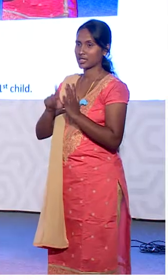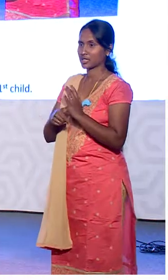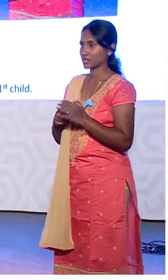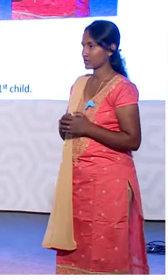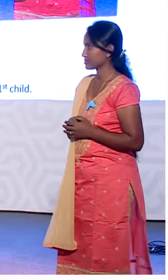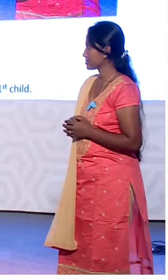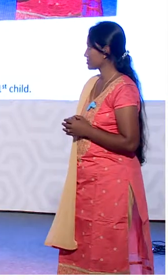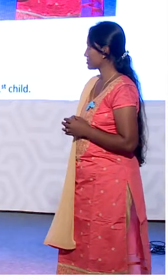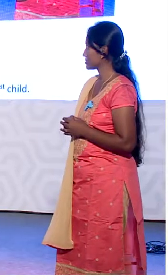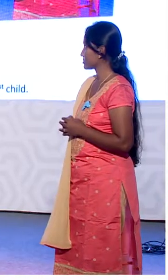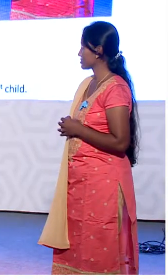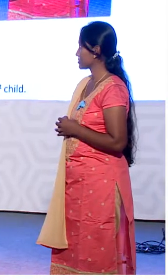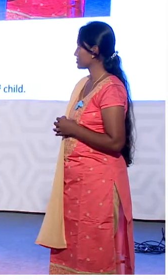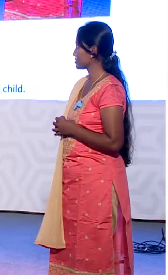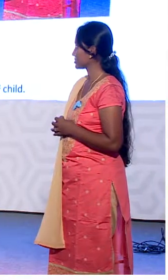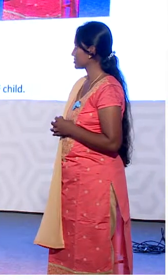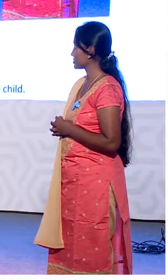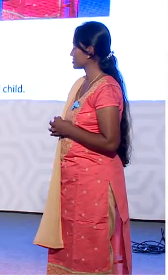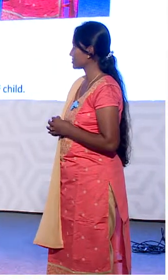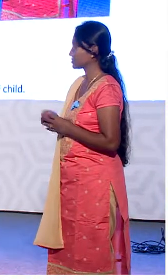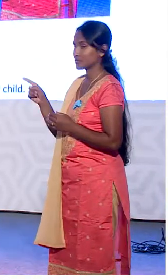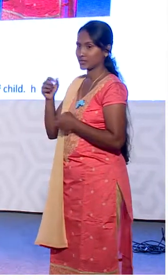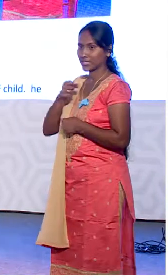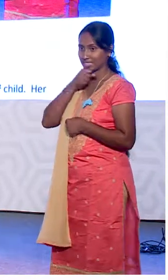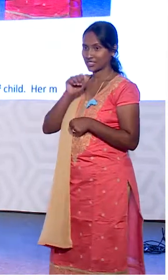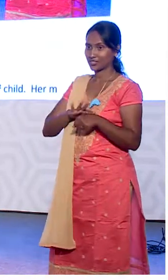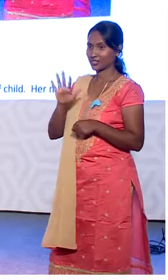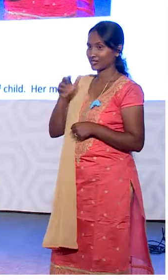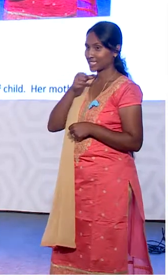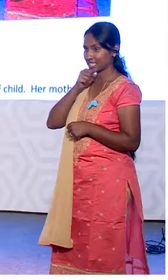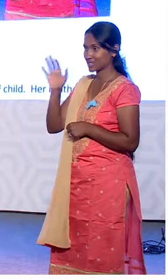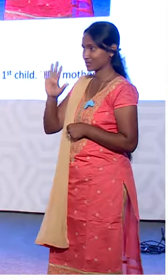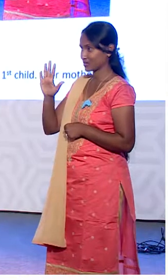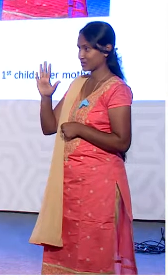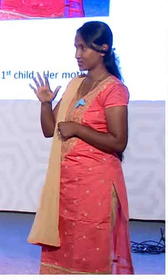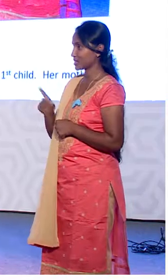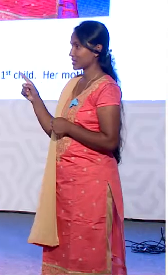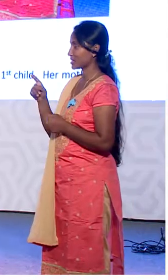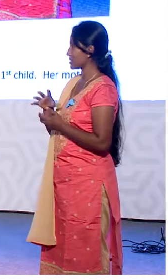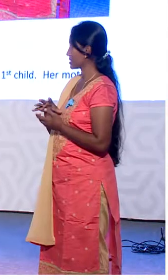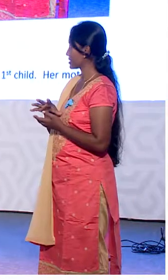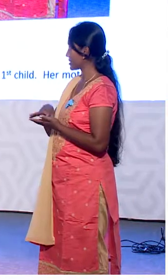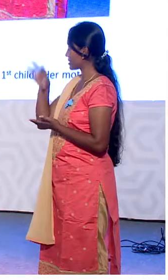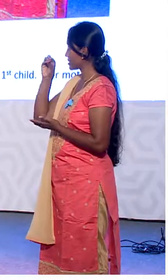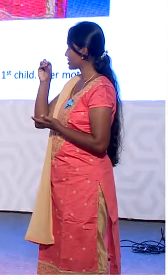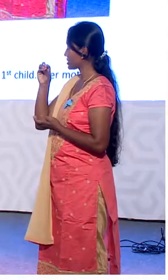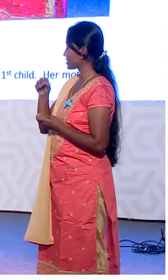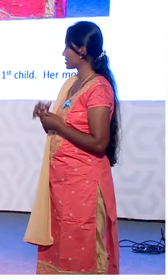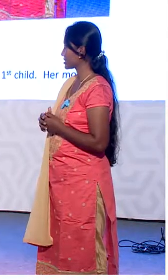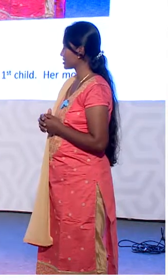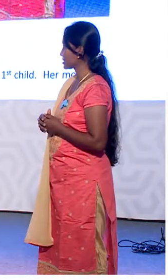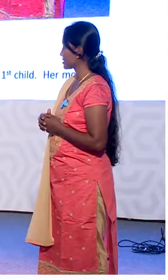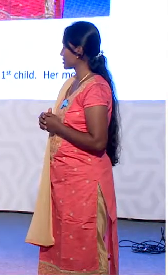14. When I was 5, I won a lottery, which got me to